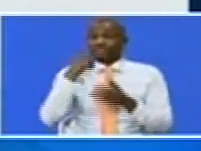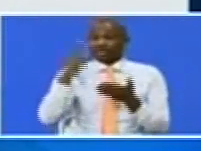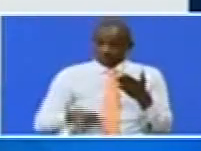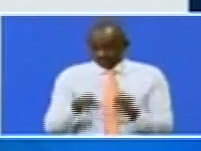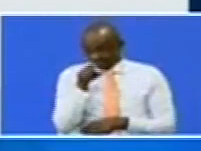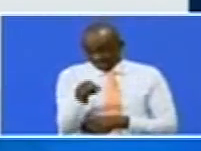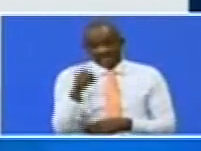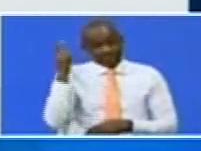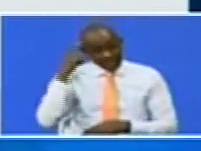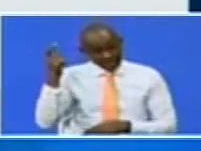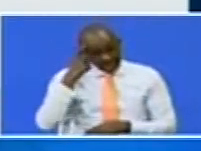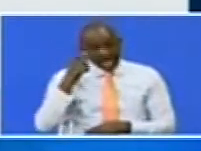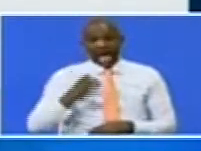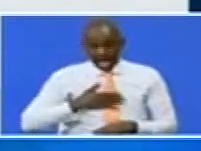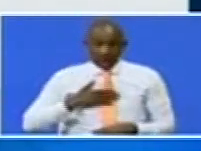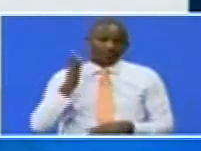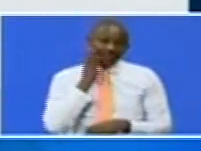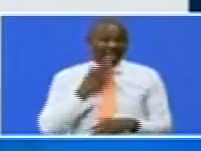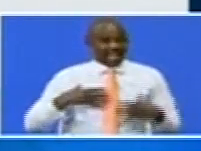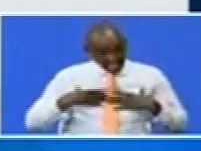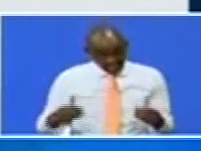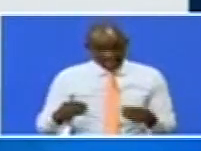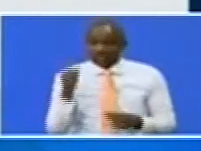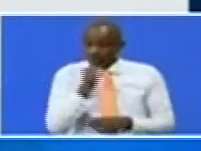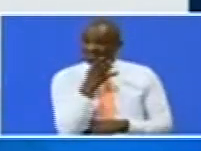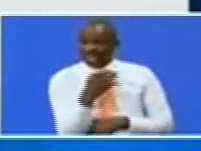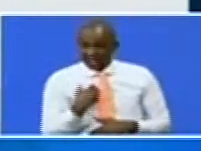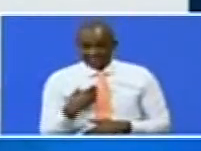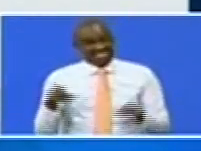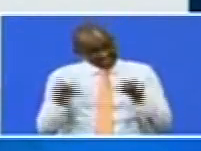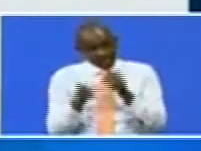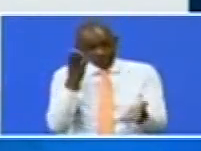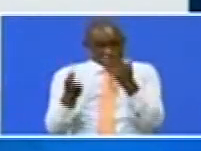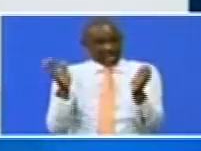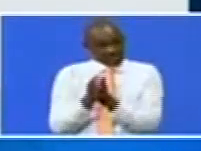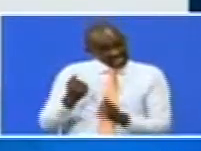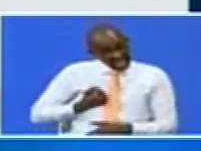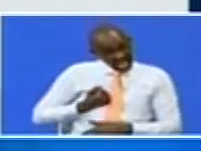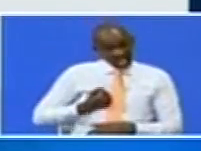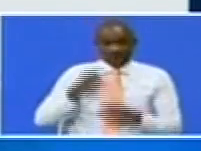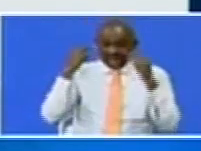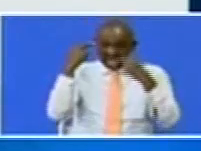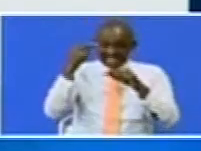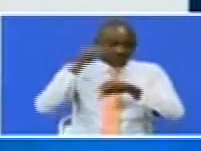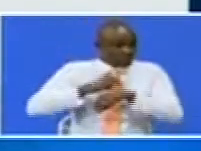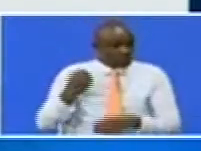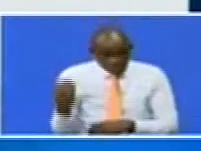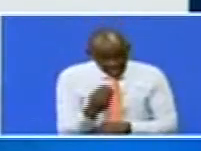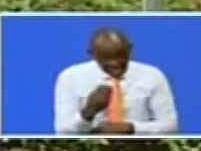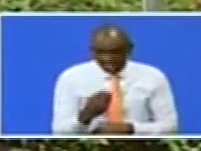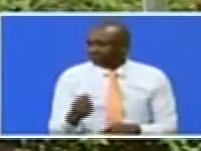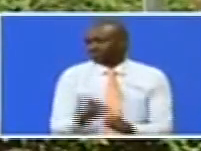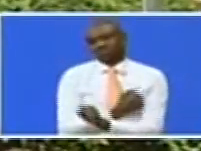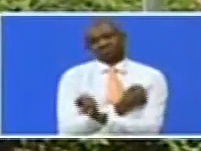quote, remember, our mother's health given their age cannot be the same as that of high school girls, end of